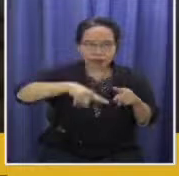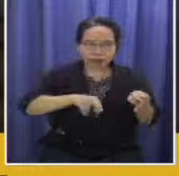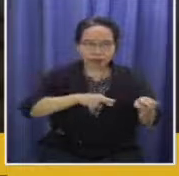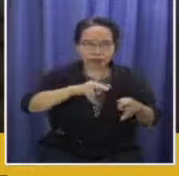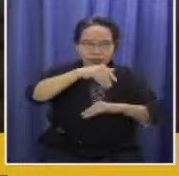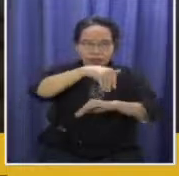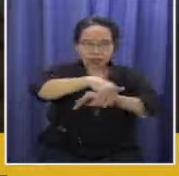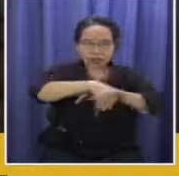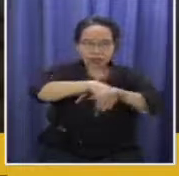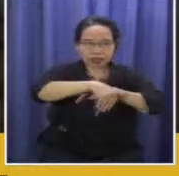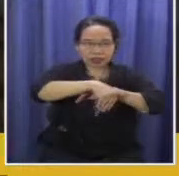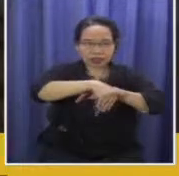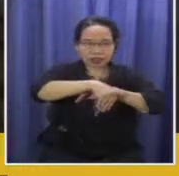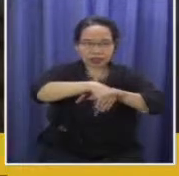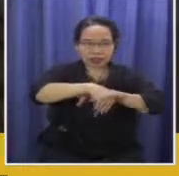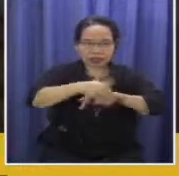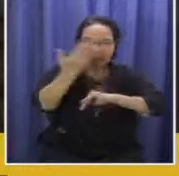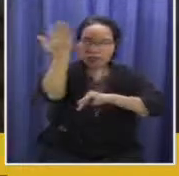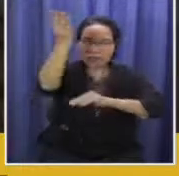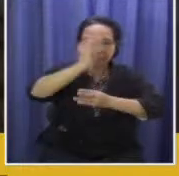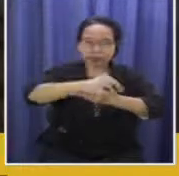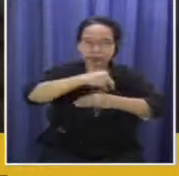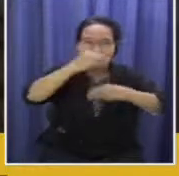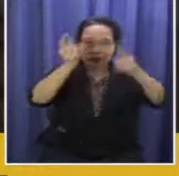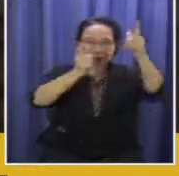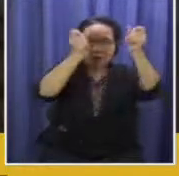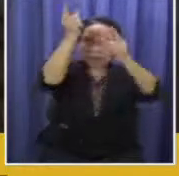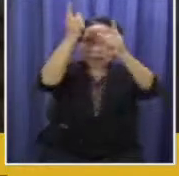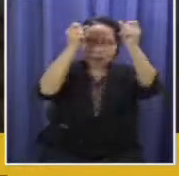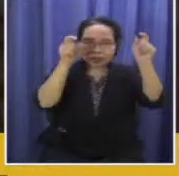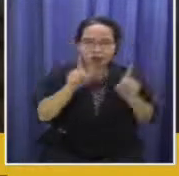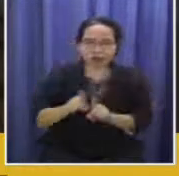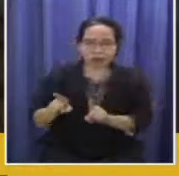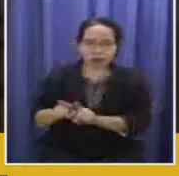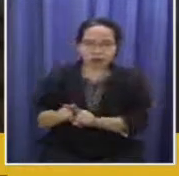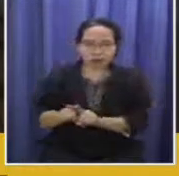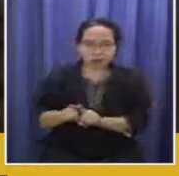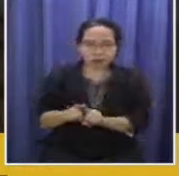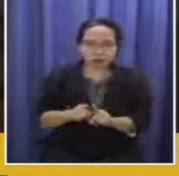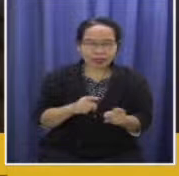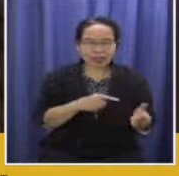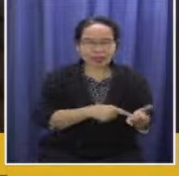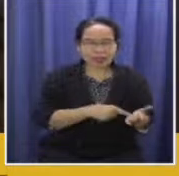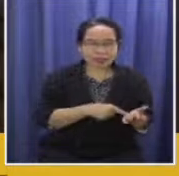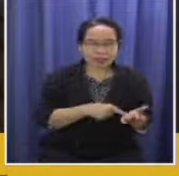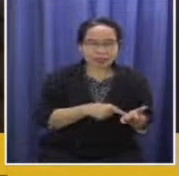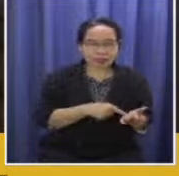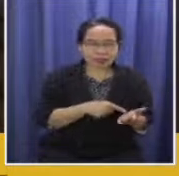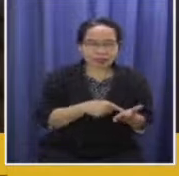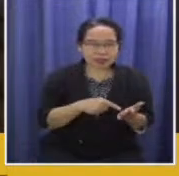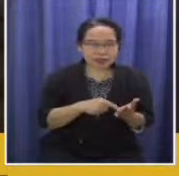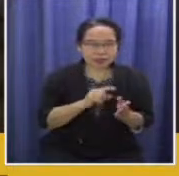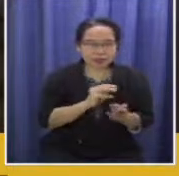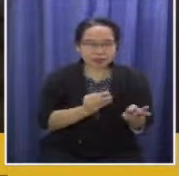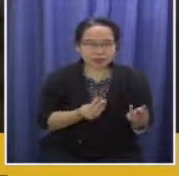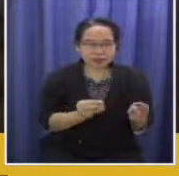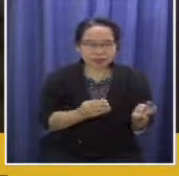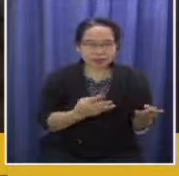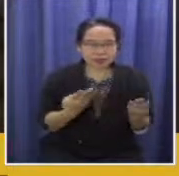rule the night. He made the stars also. This may